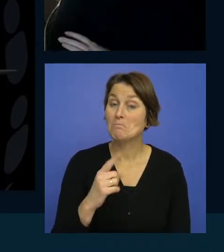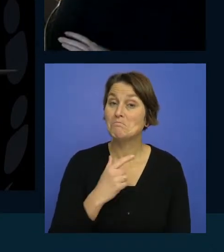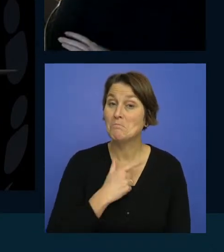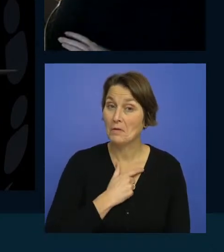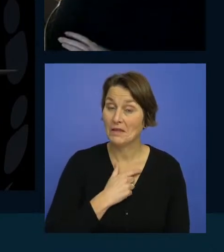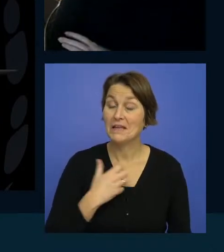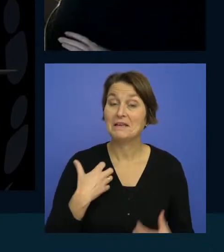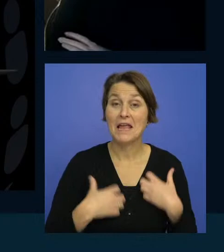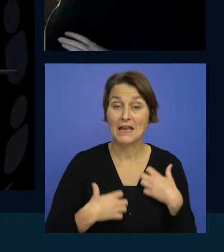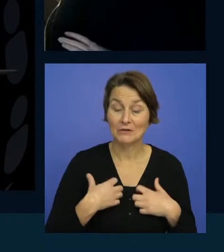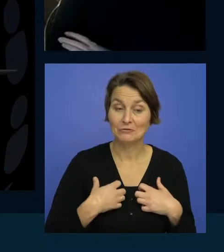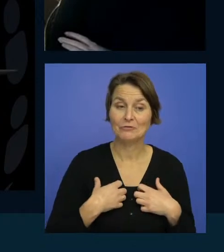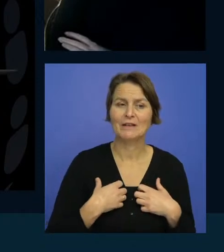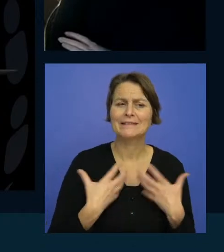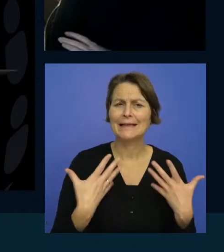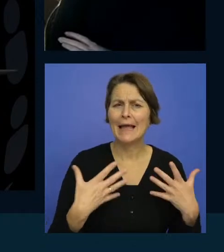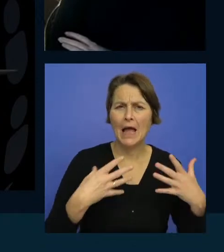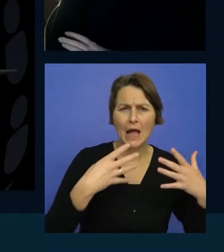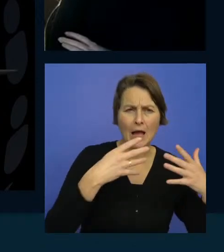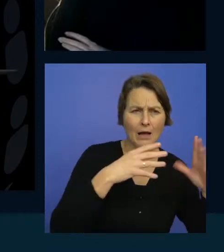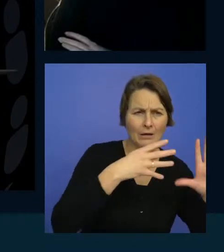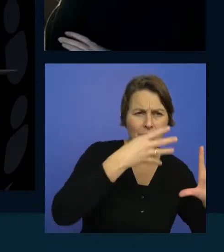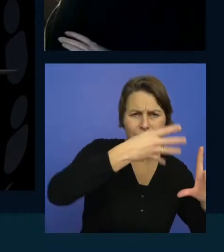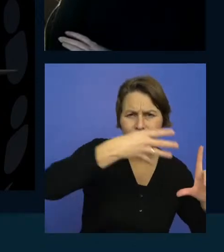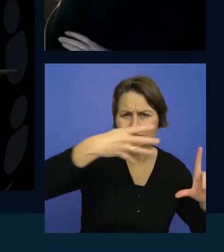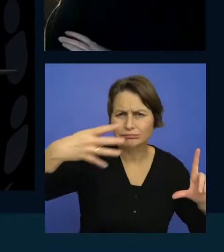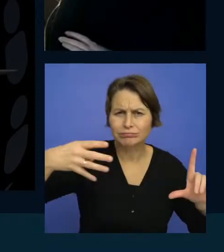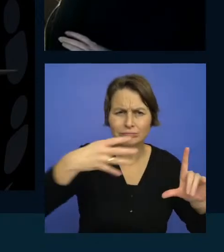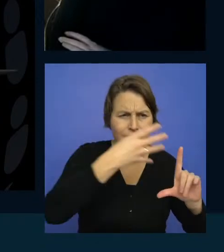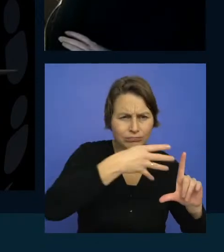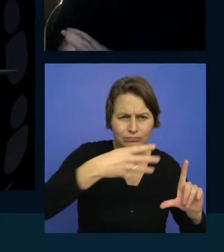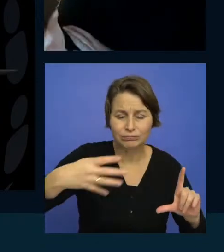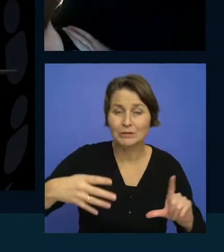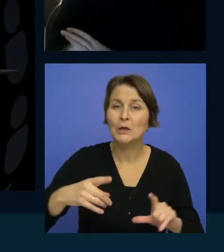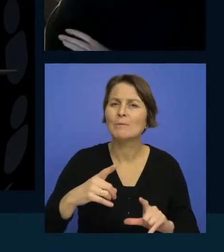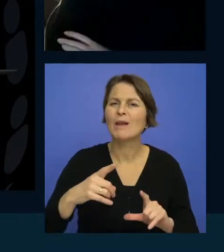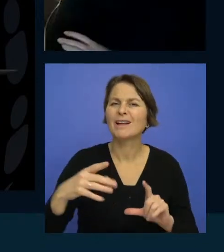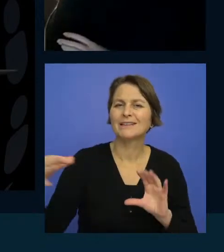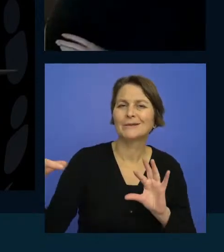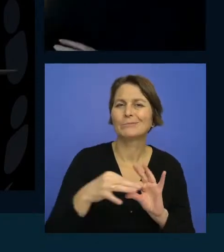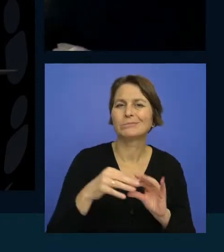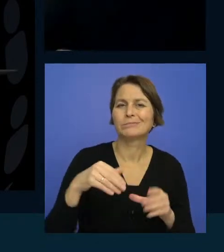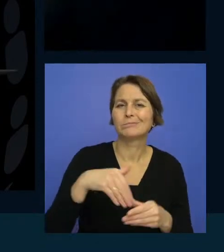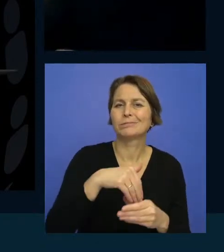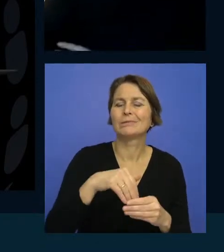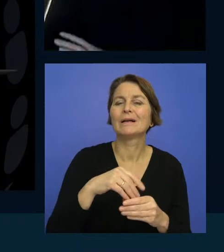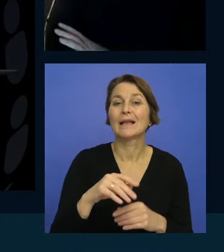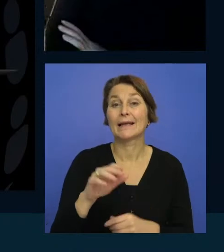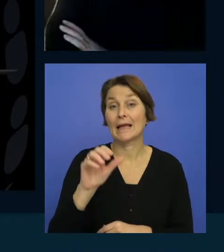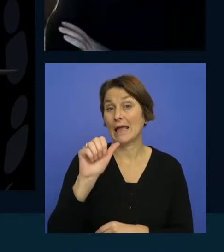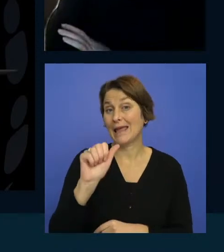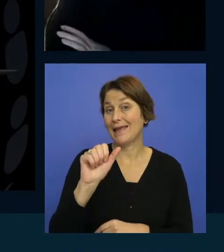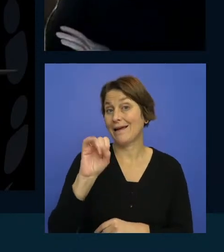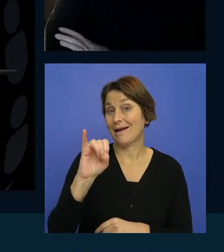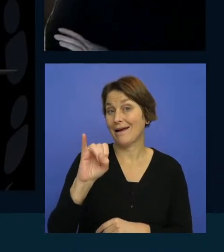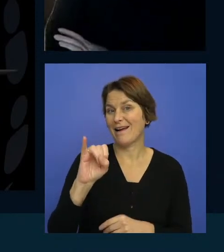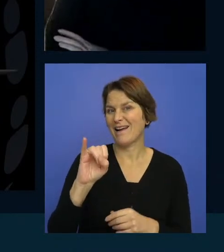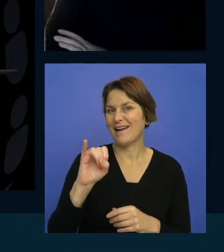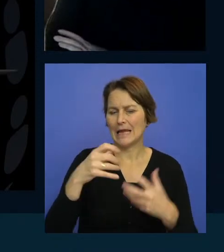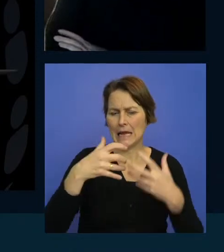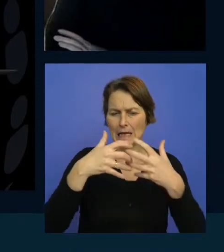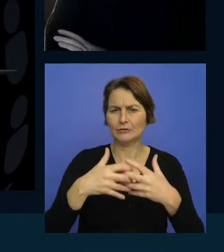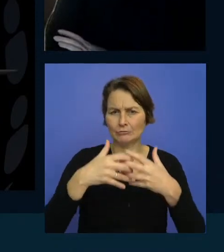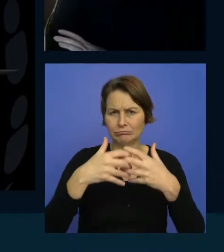some contextual information there, more of an AI engine below there. So